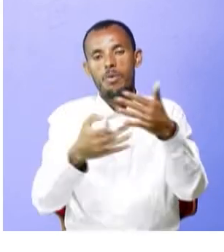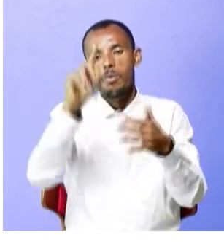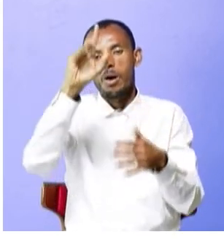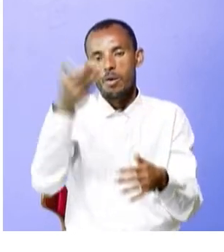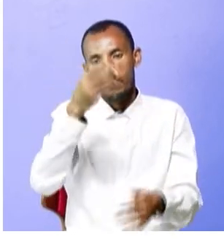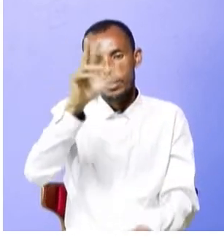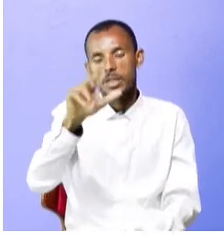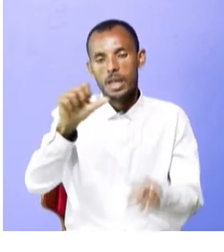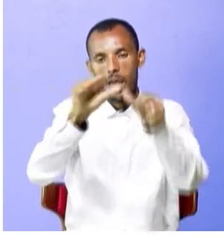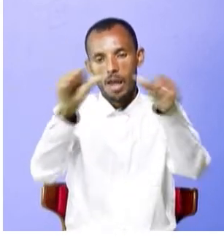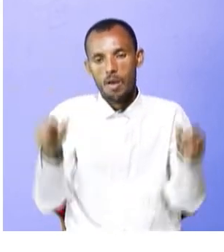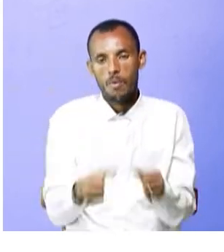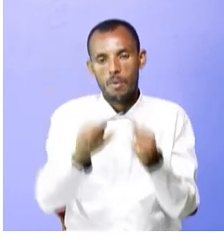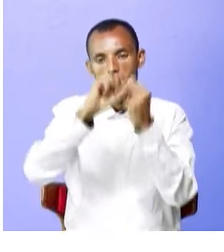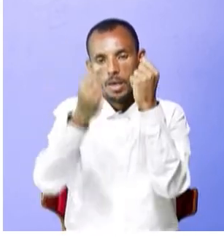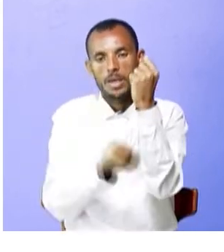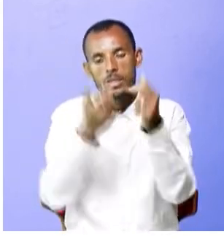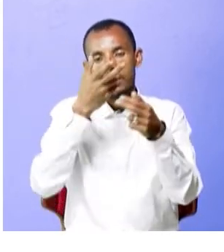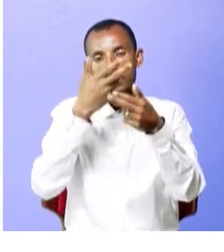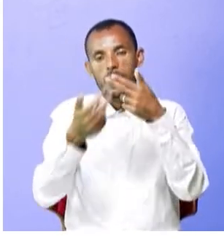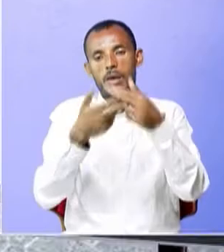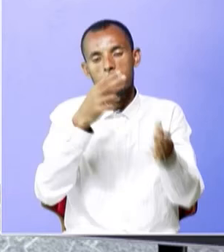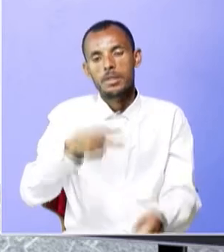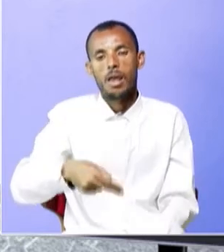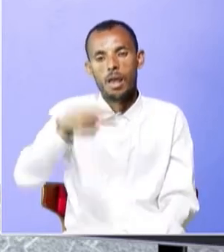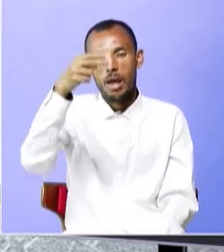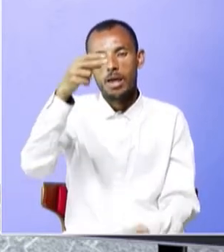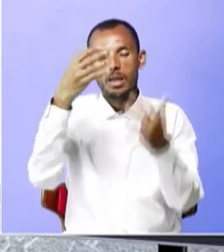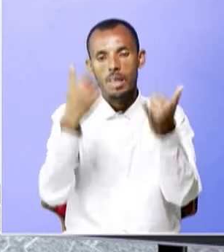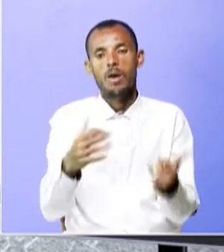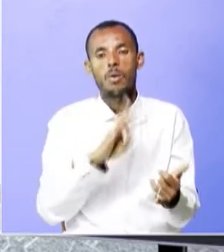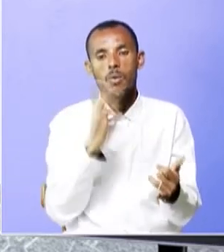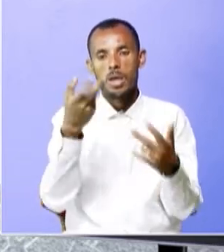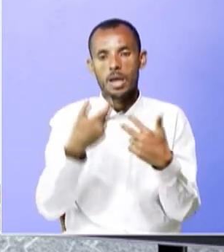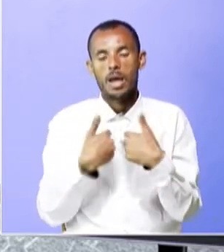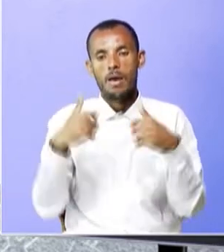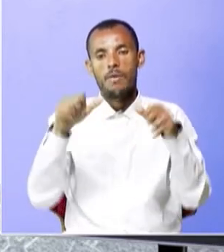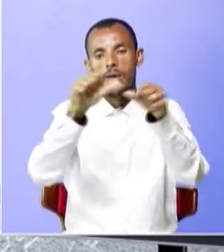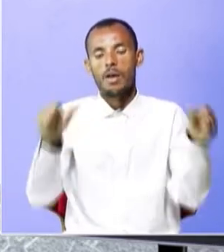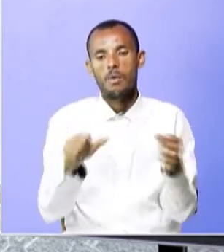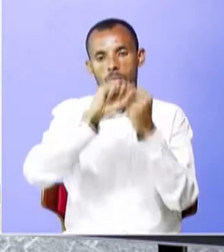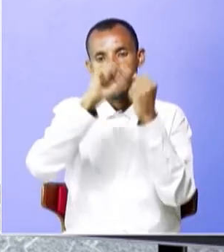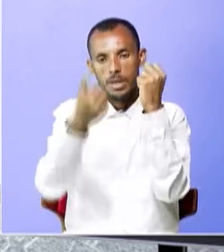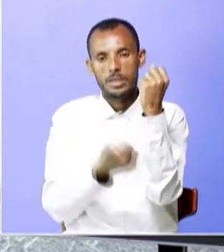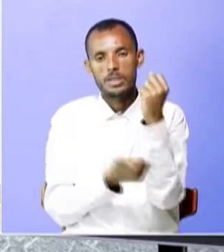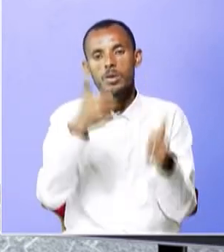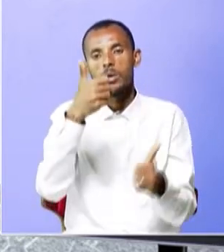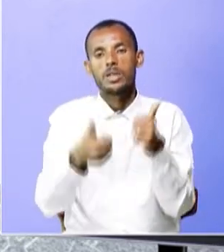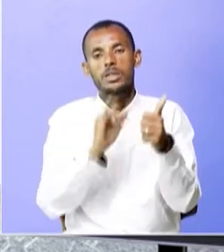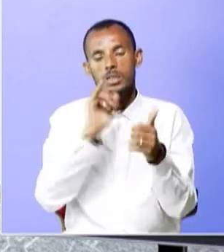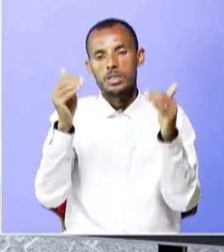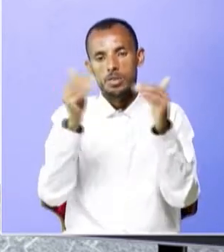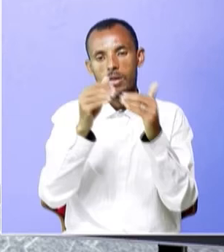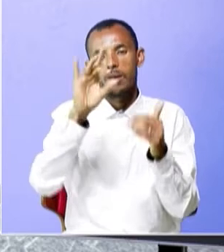of area of the base times h. Now we have area of the base, which is 8